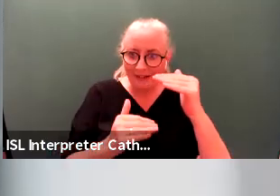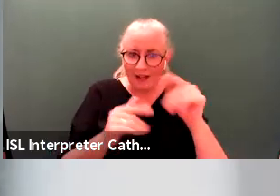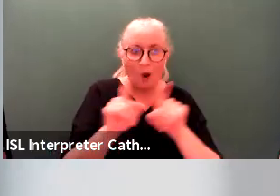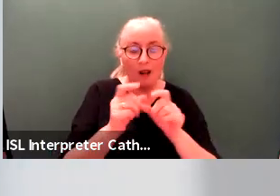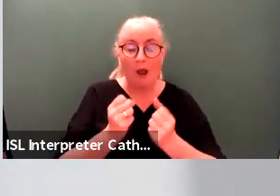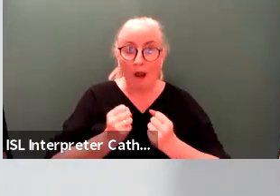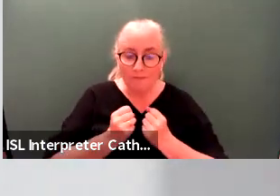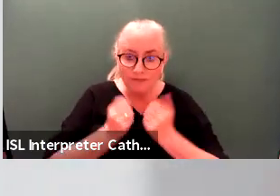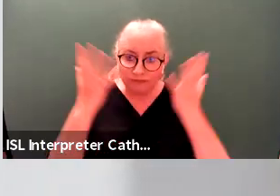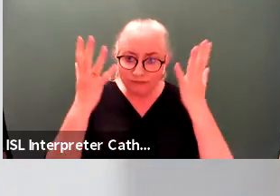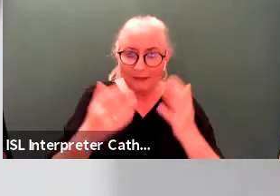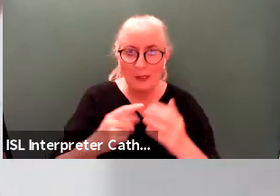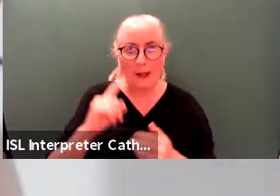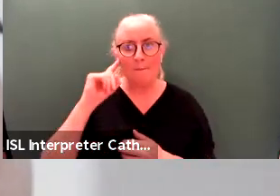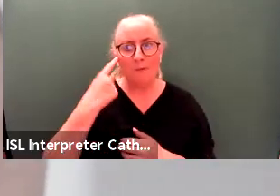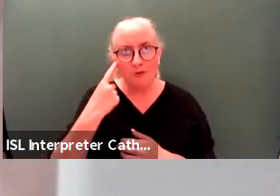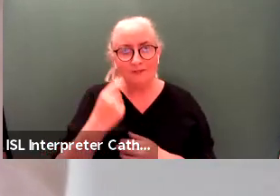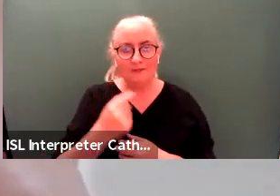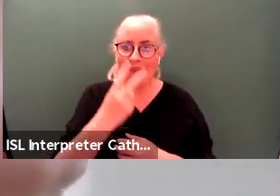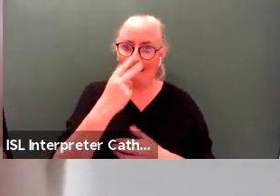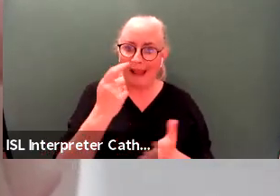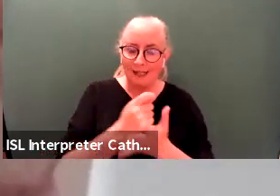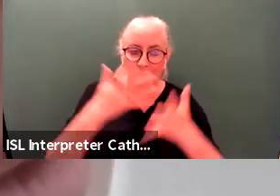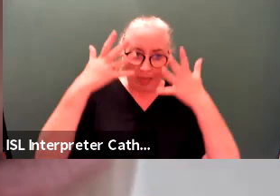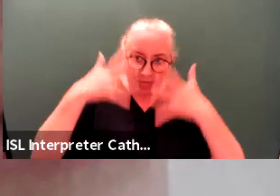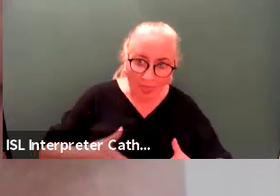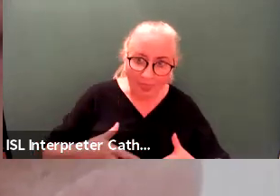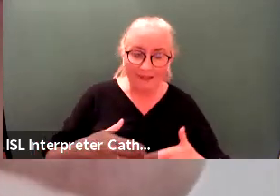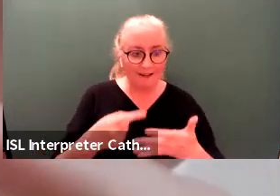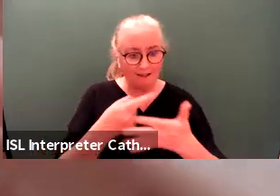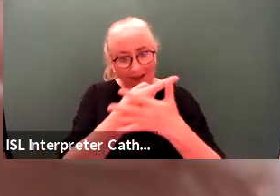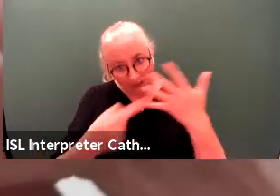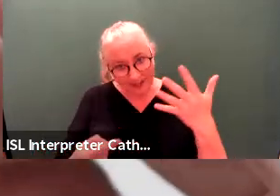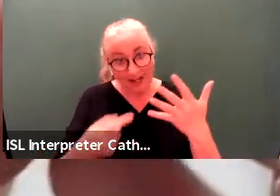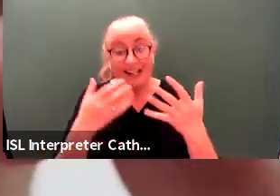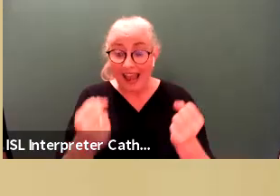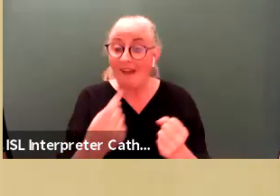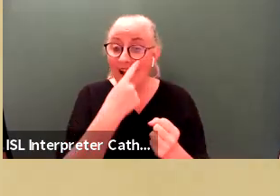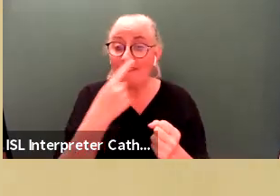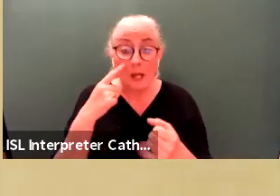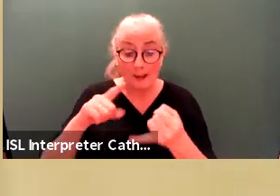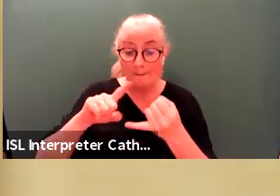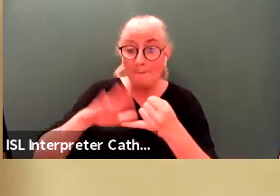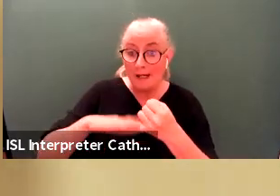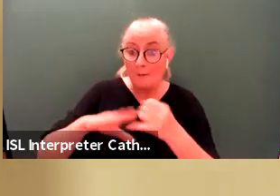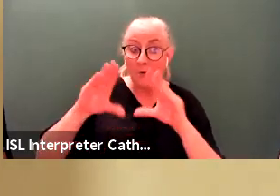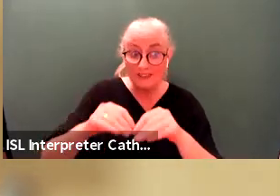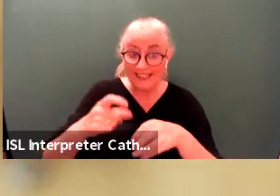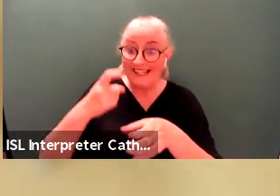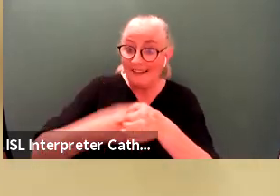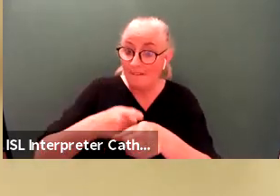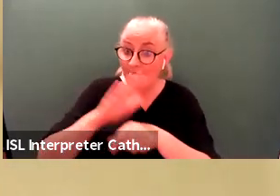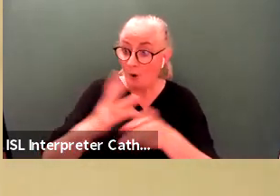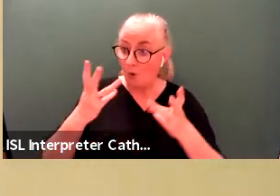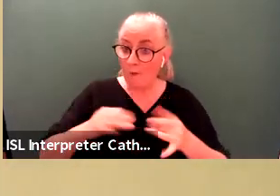the mood swings, the night sweats, and the increased UTIs. There's some evidence that menopause can be harder on women with health